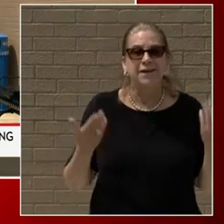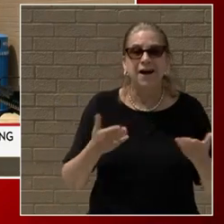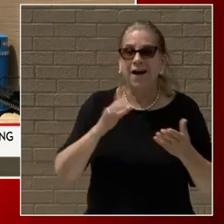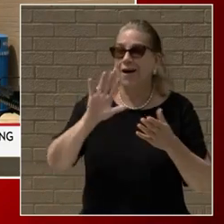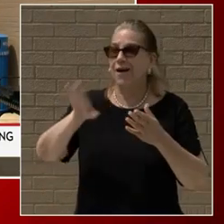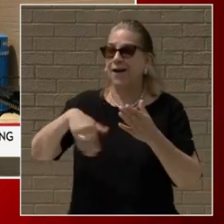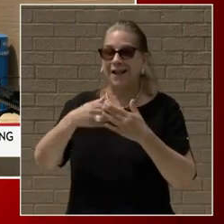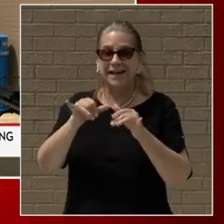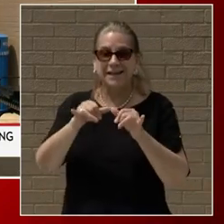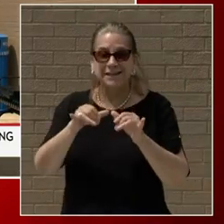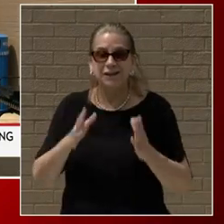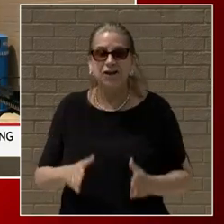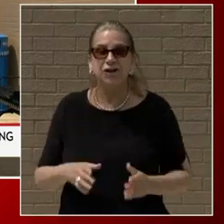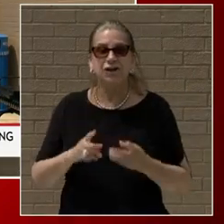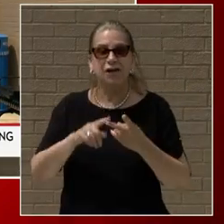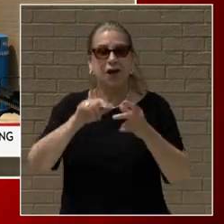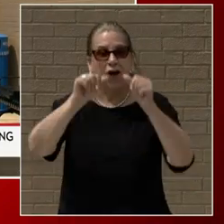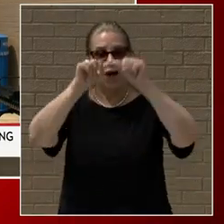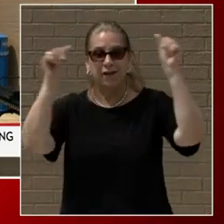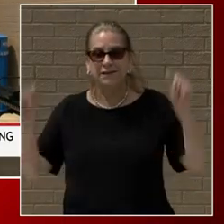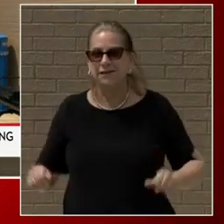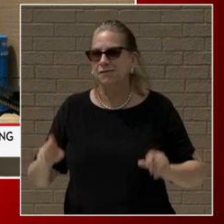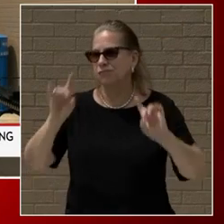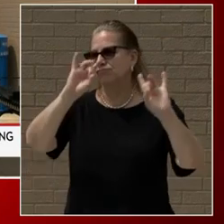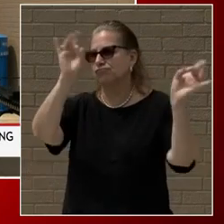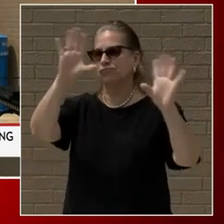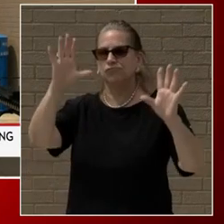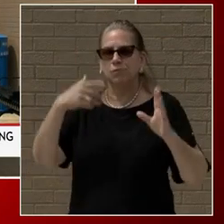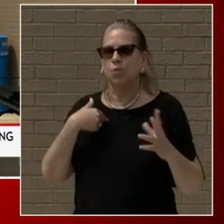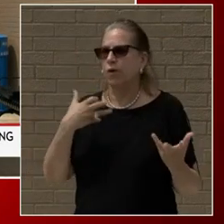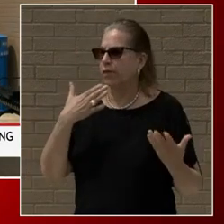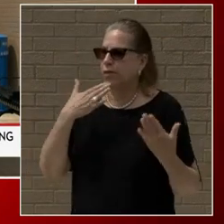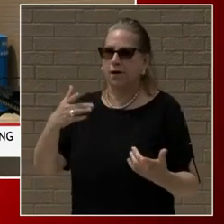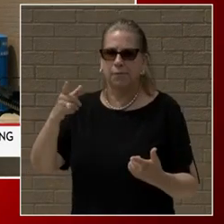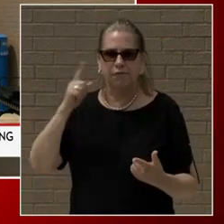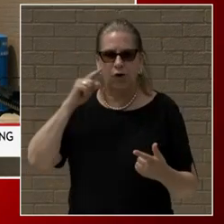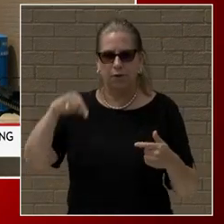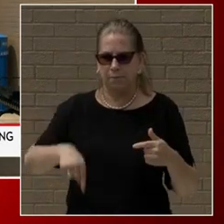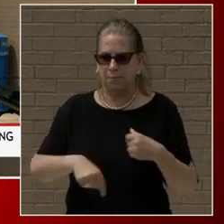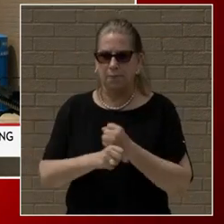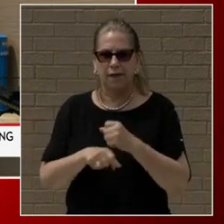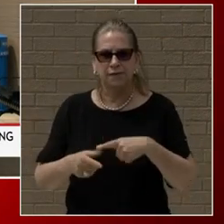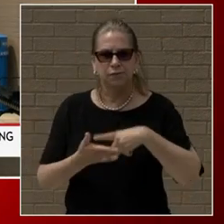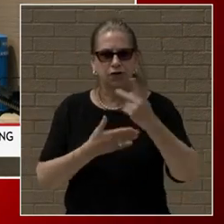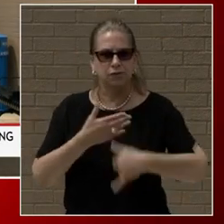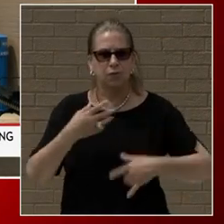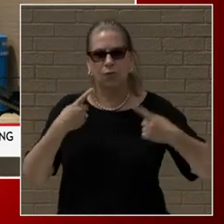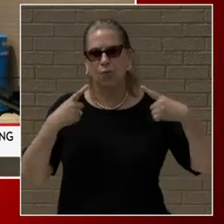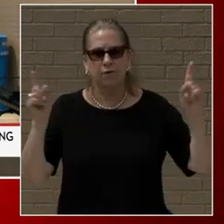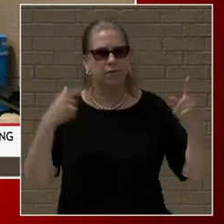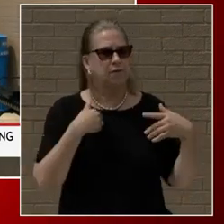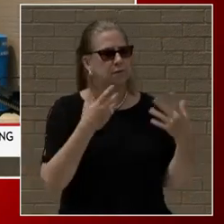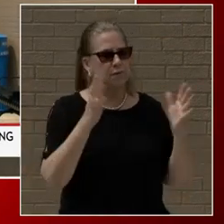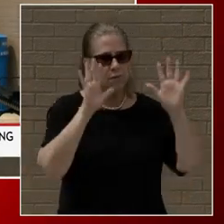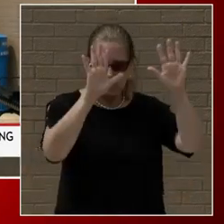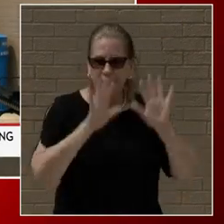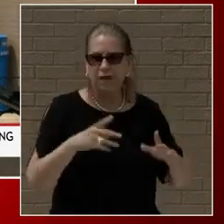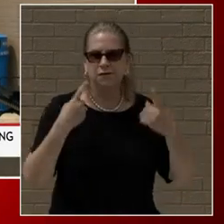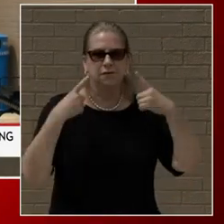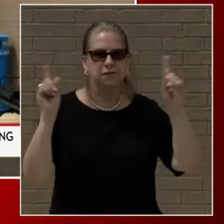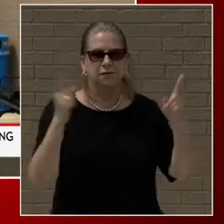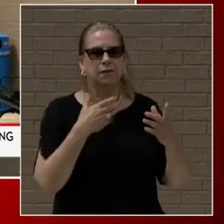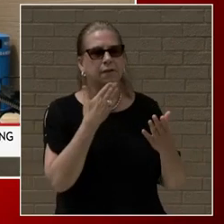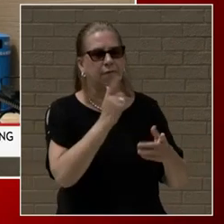your support on this project. I'd like to thank the Caramonte Construction Group for an excellent job, and of course the DGS